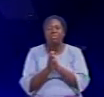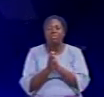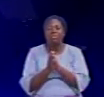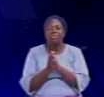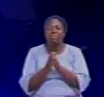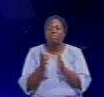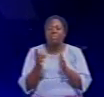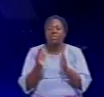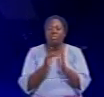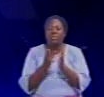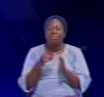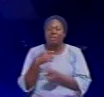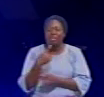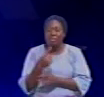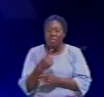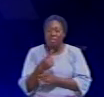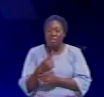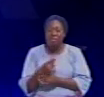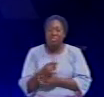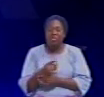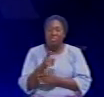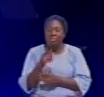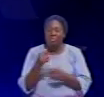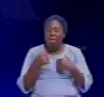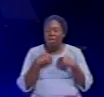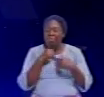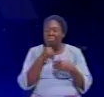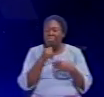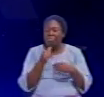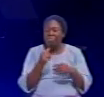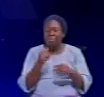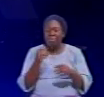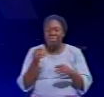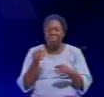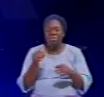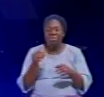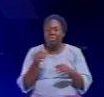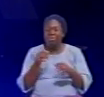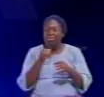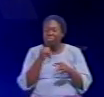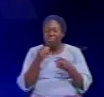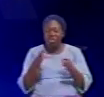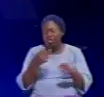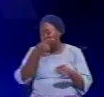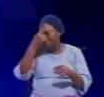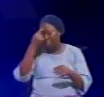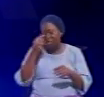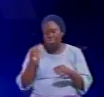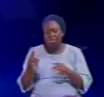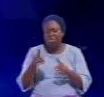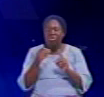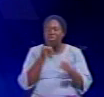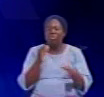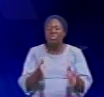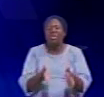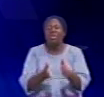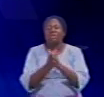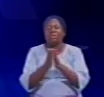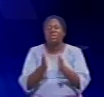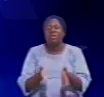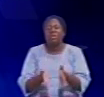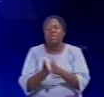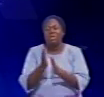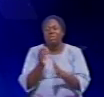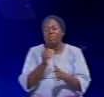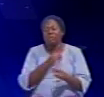The Bible says, you have not because you do not ask. Ask of the Lord,